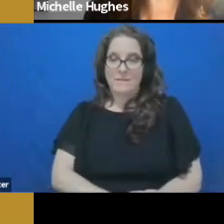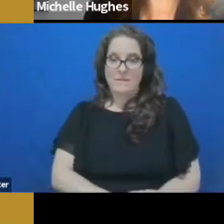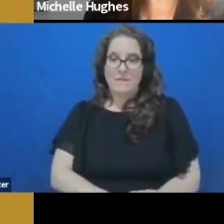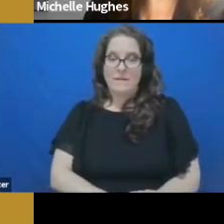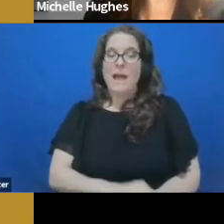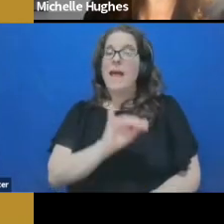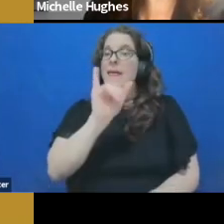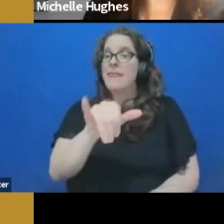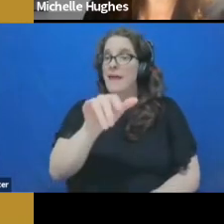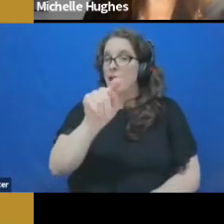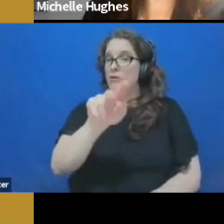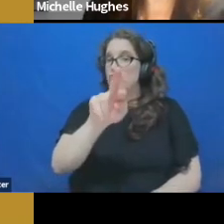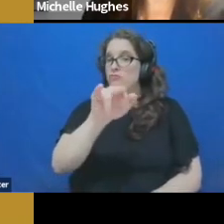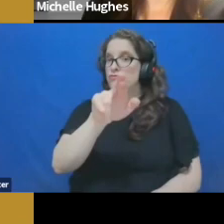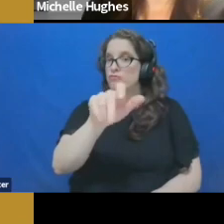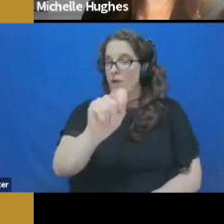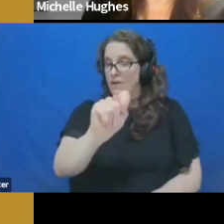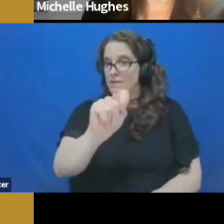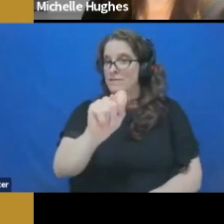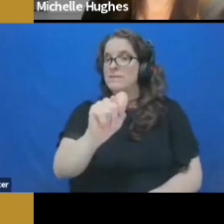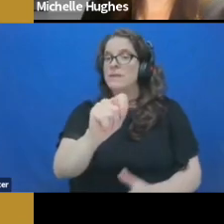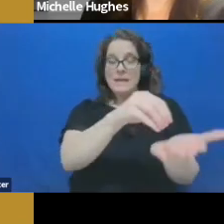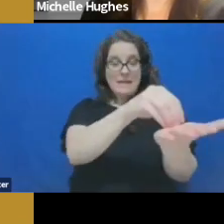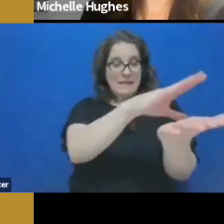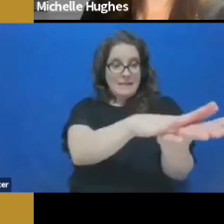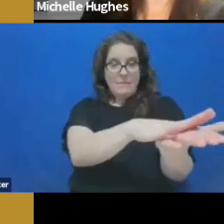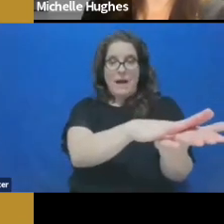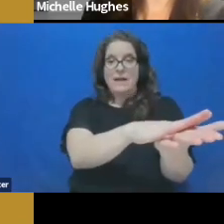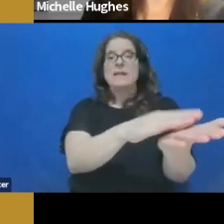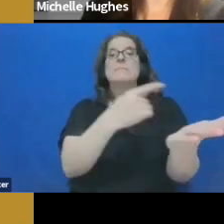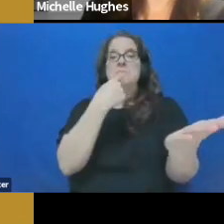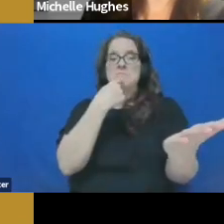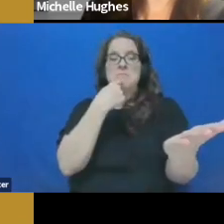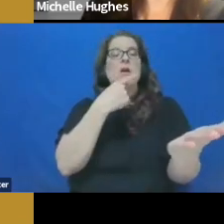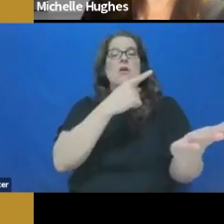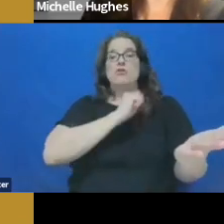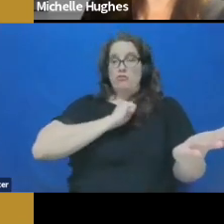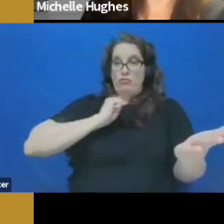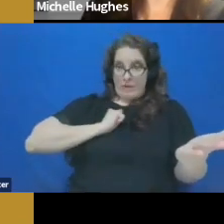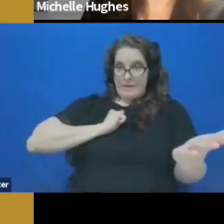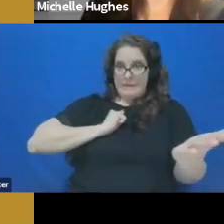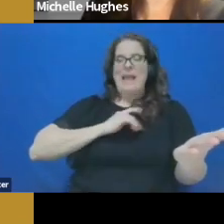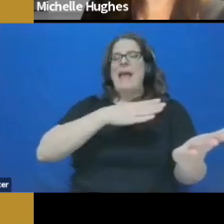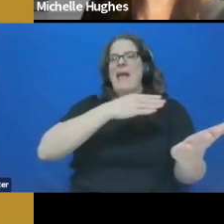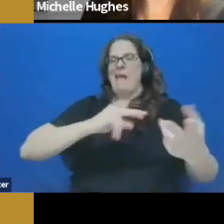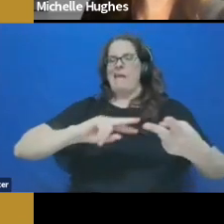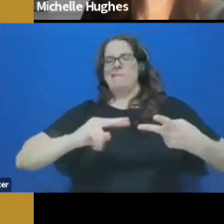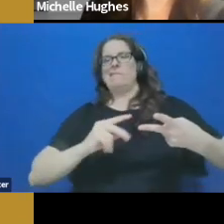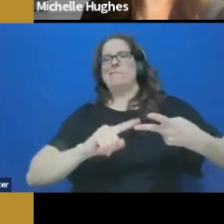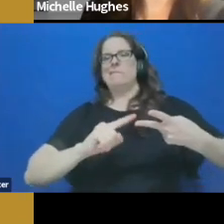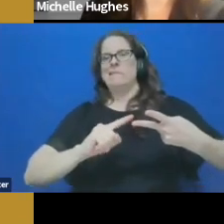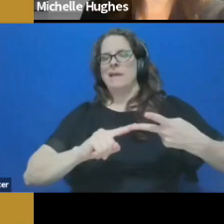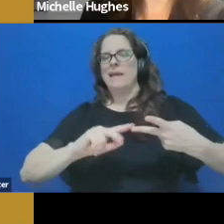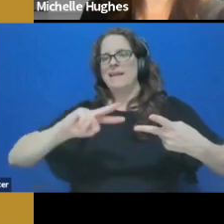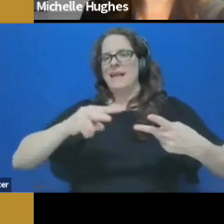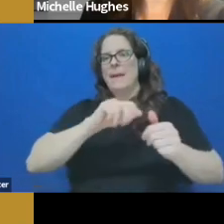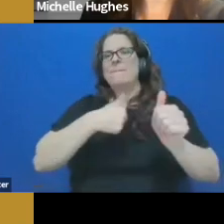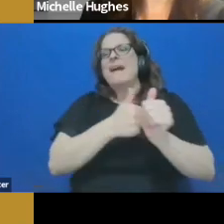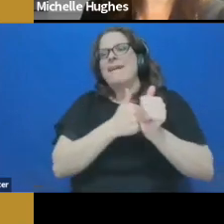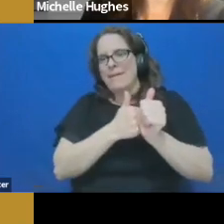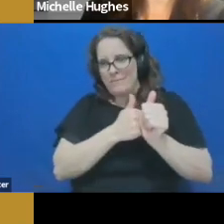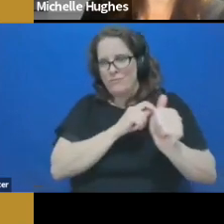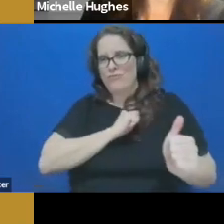name a successor or backup trustee in case the first trustee is unable or unwilling to serve as trustee.